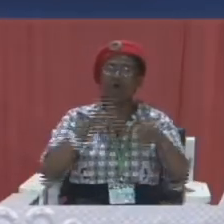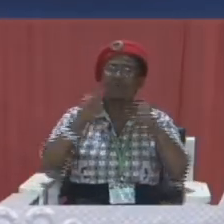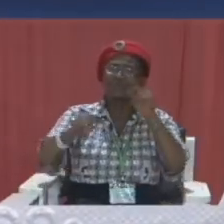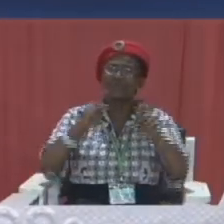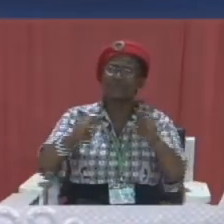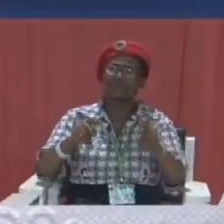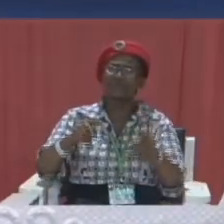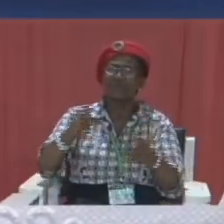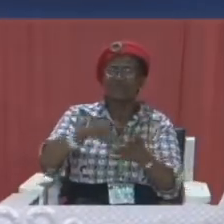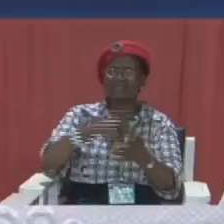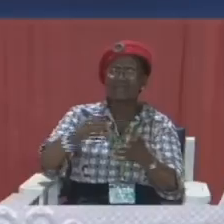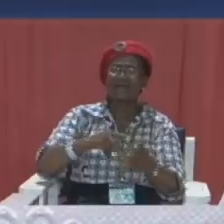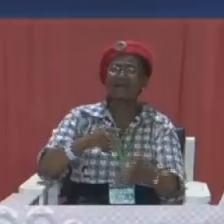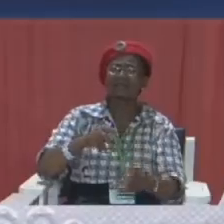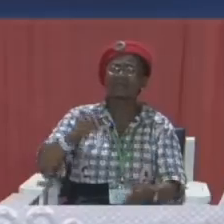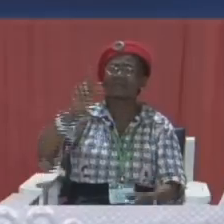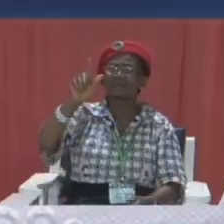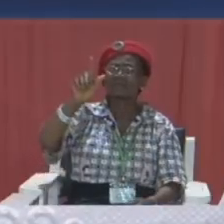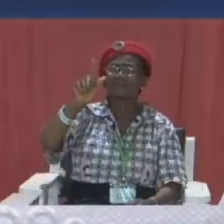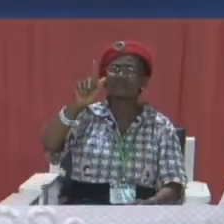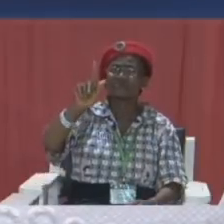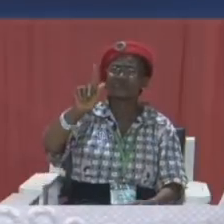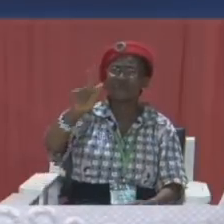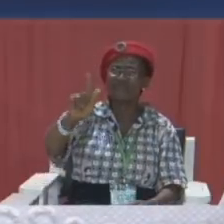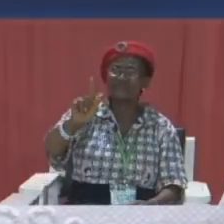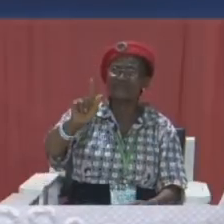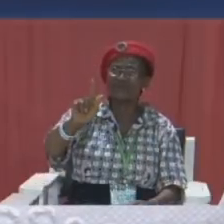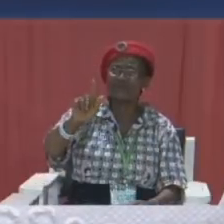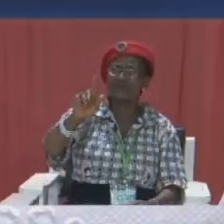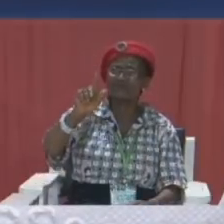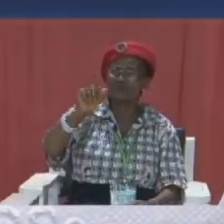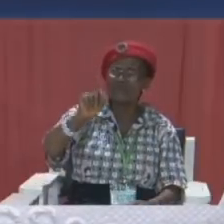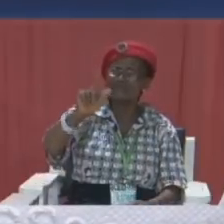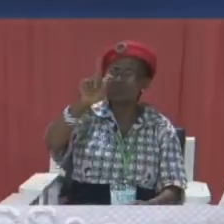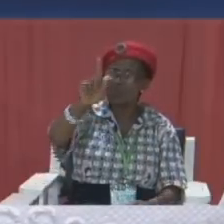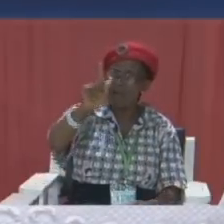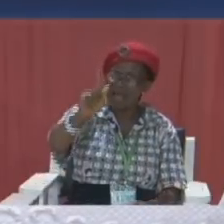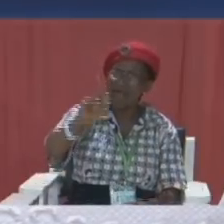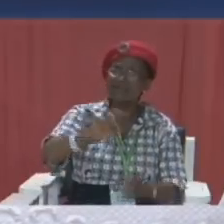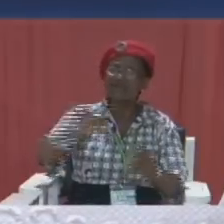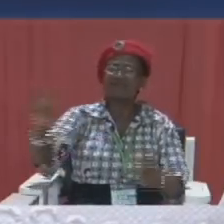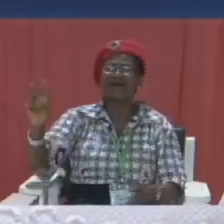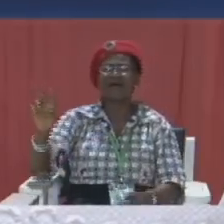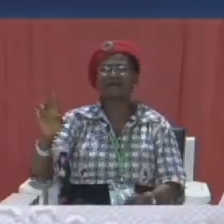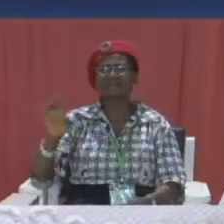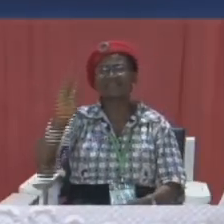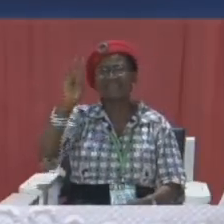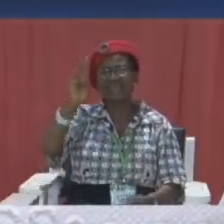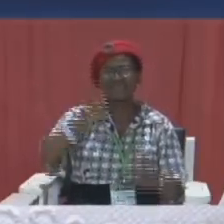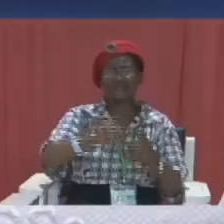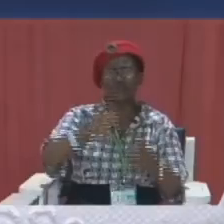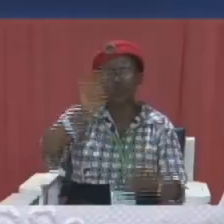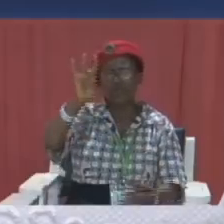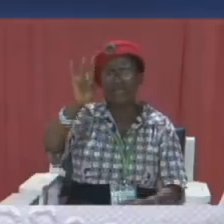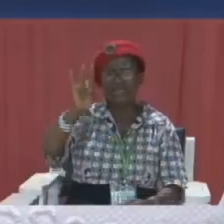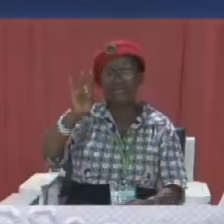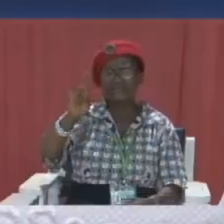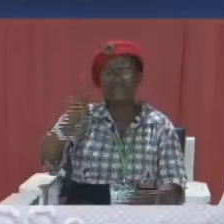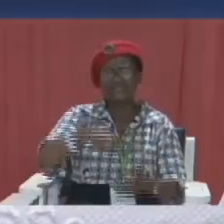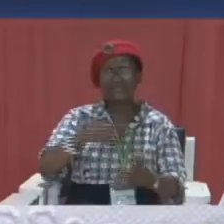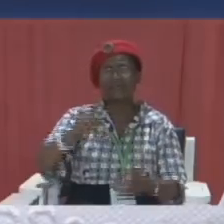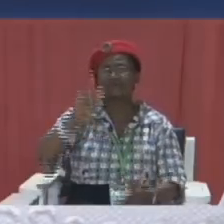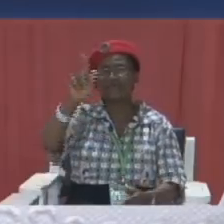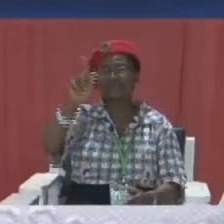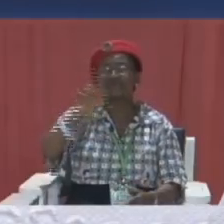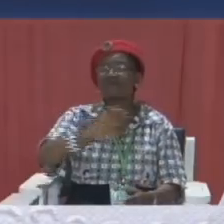Psalm 21 from verse 1 to 8. Orin Dafidi ori kokan le ni ogun bere lati ese kini de ikejo. Psalm